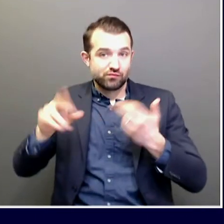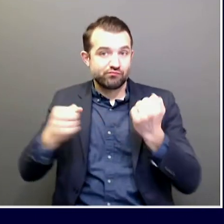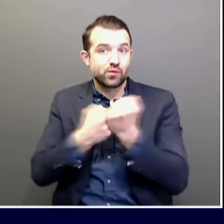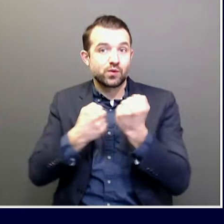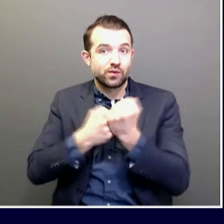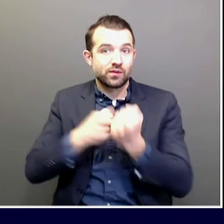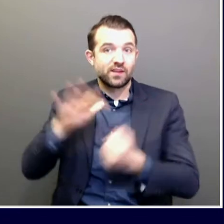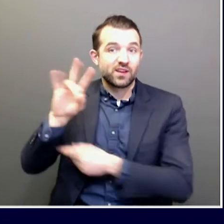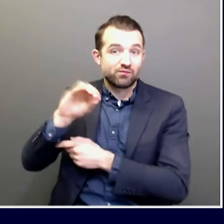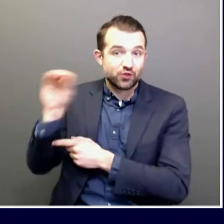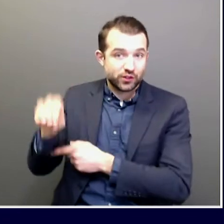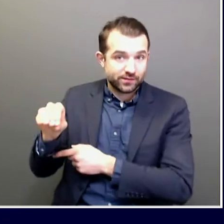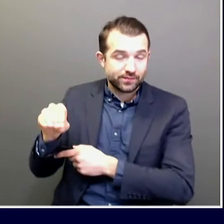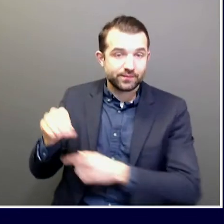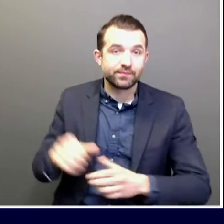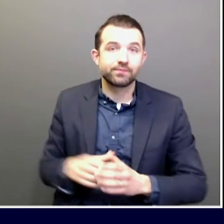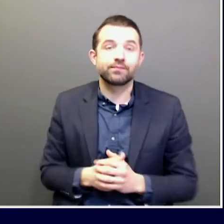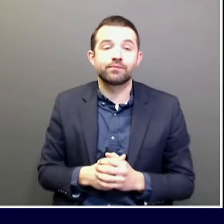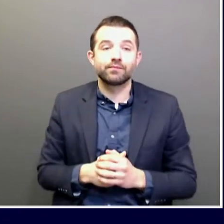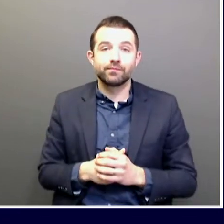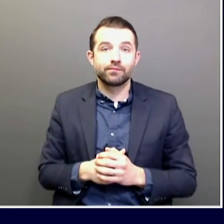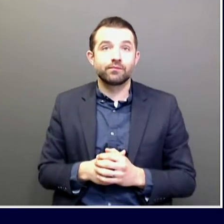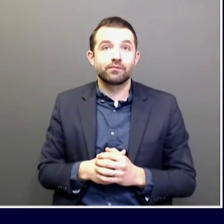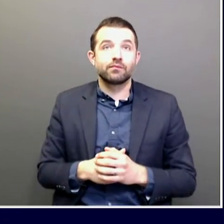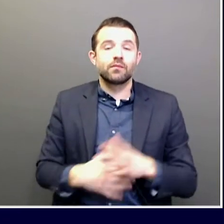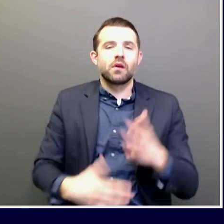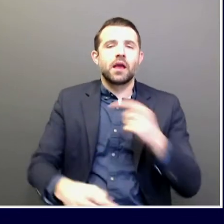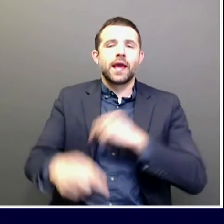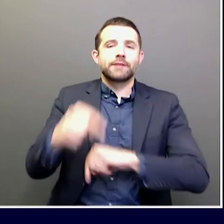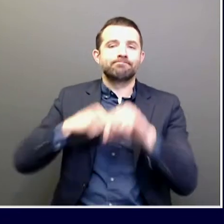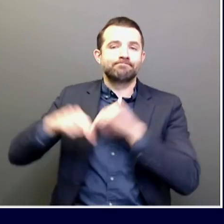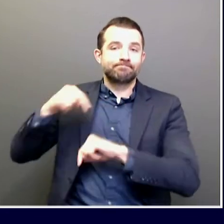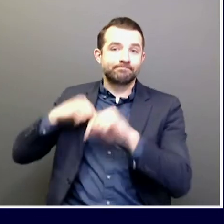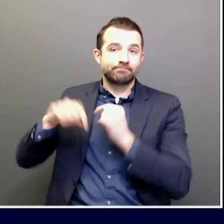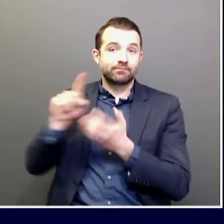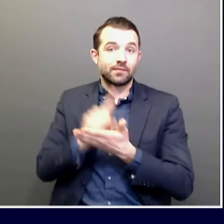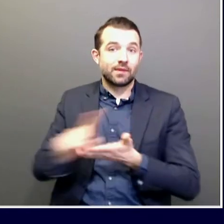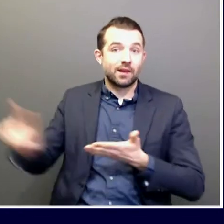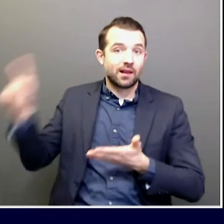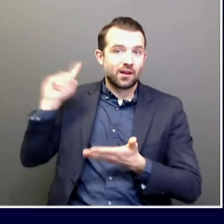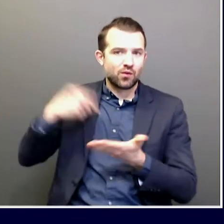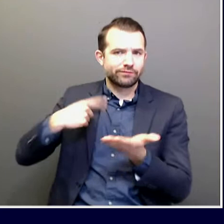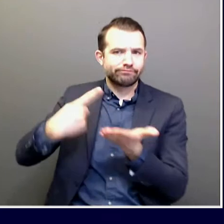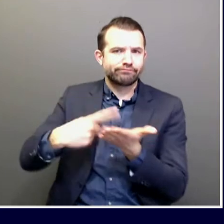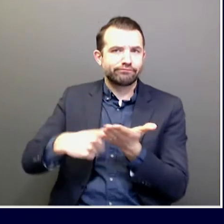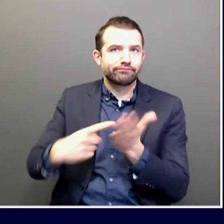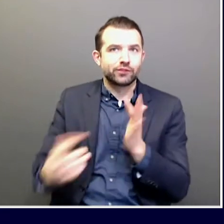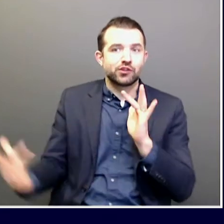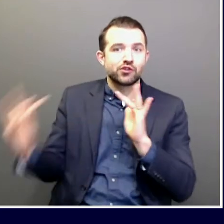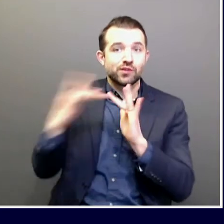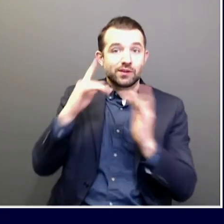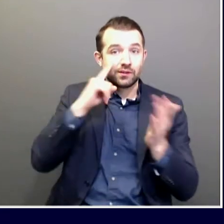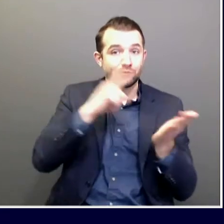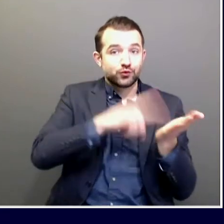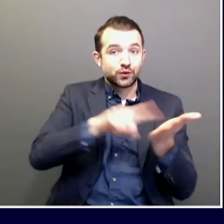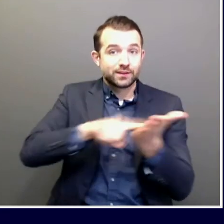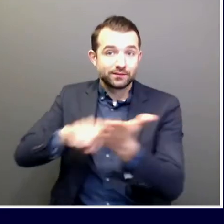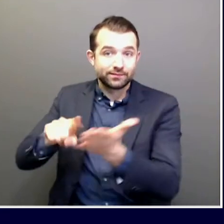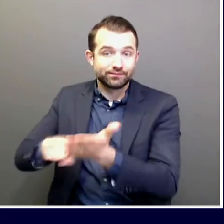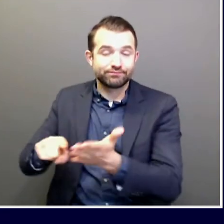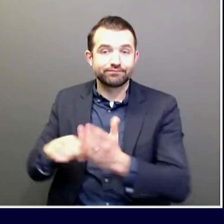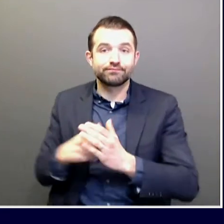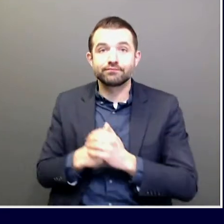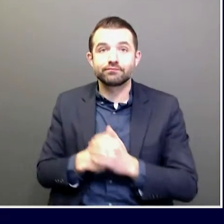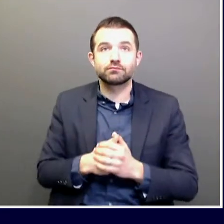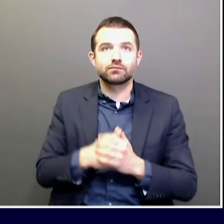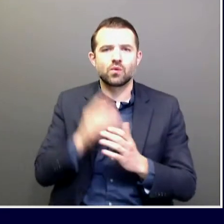Maine CDC is no longer reaching out to you if you are a close contact of someone